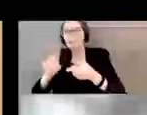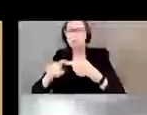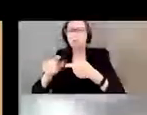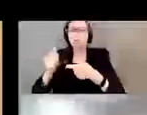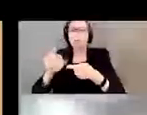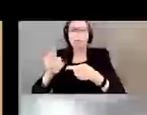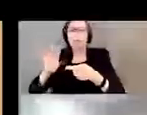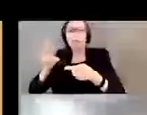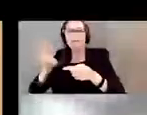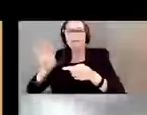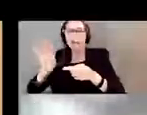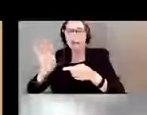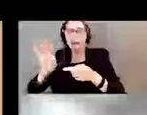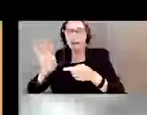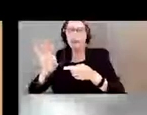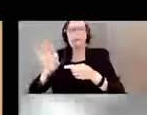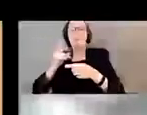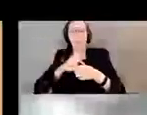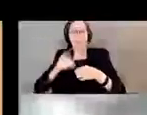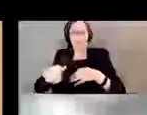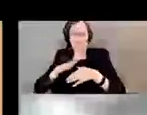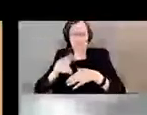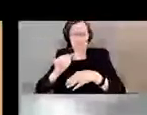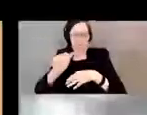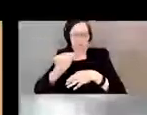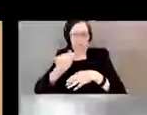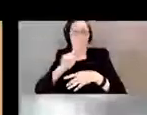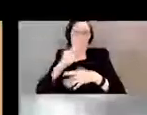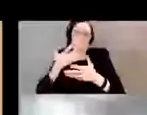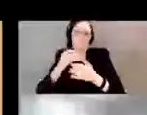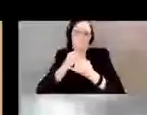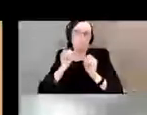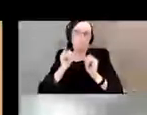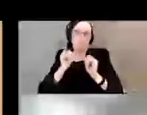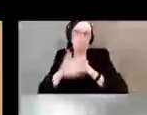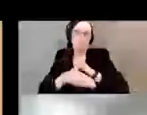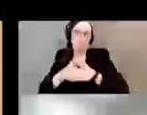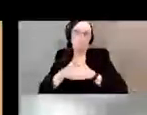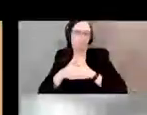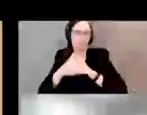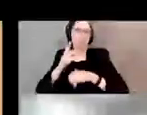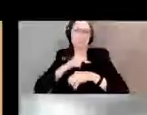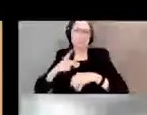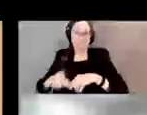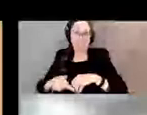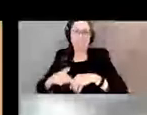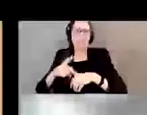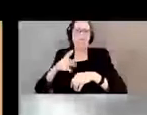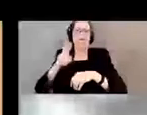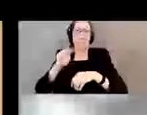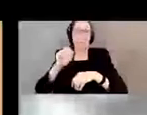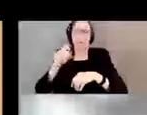1979, the Kingdom of Afghanistan is ostensibly an independent country. And its ruler, King Muhammad Zahir Shah,